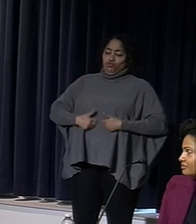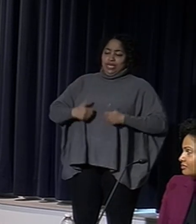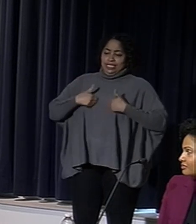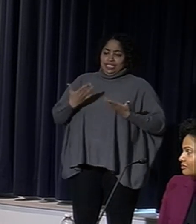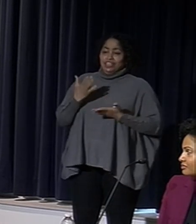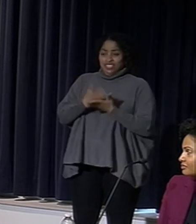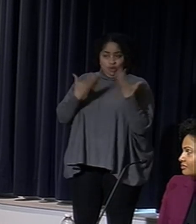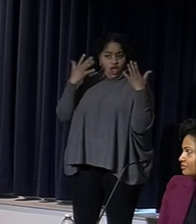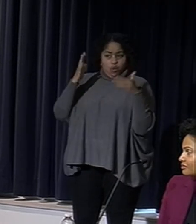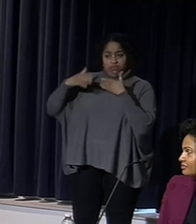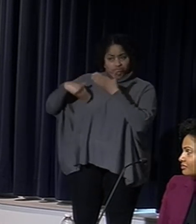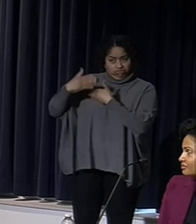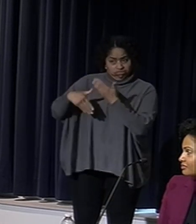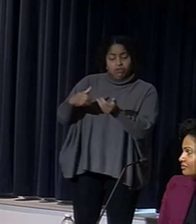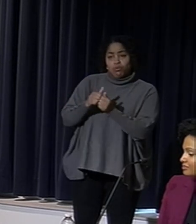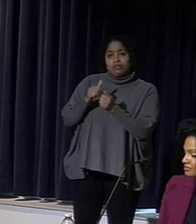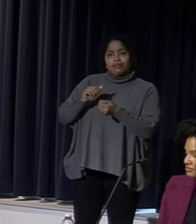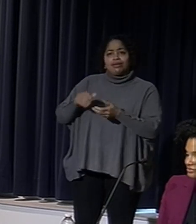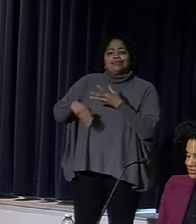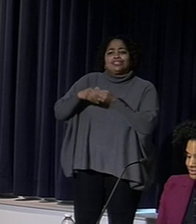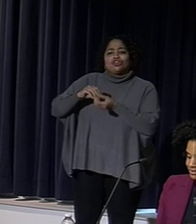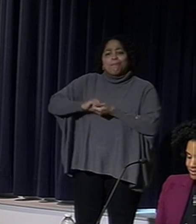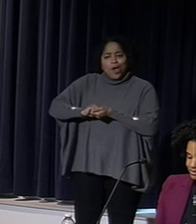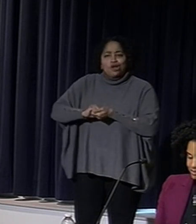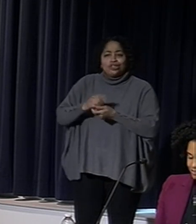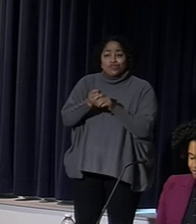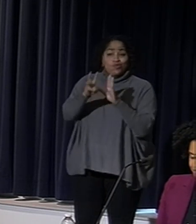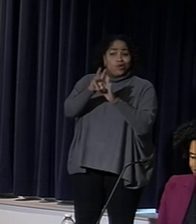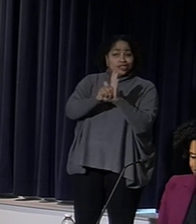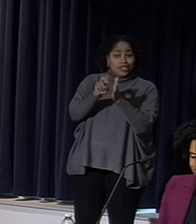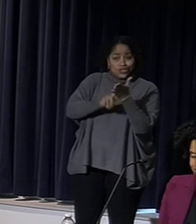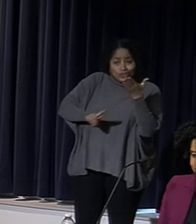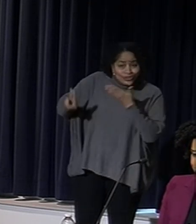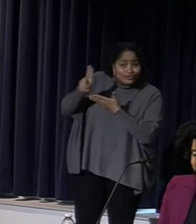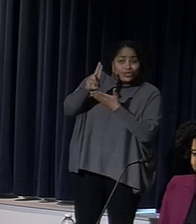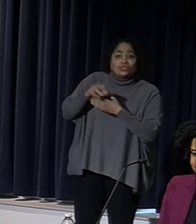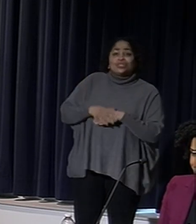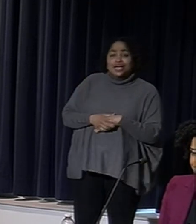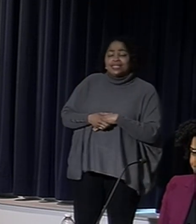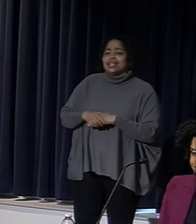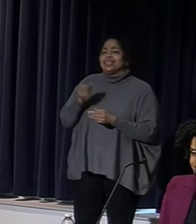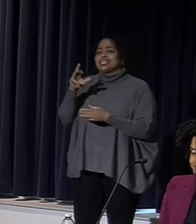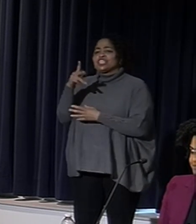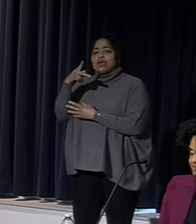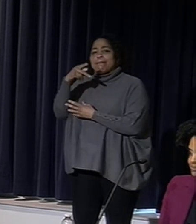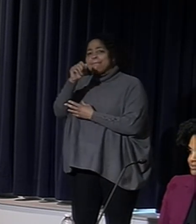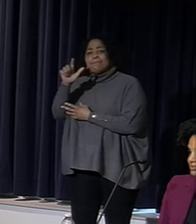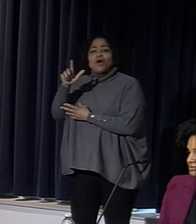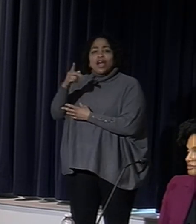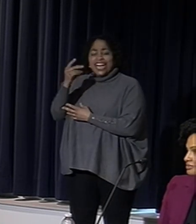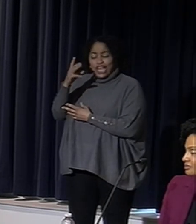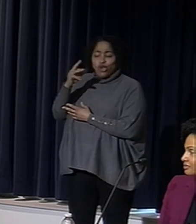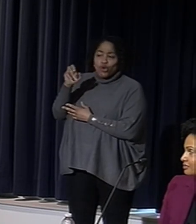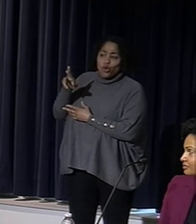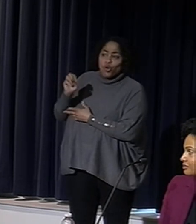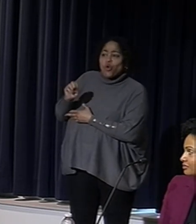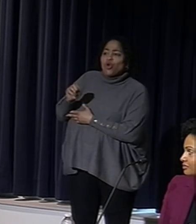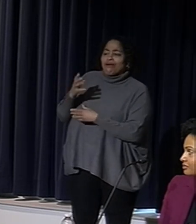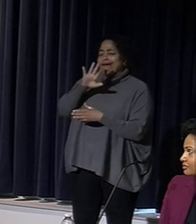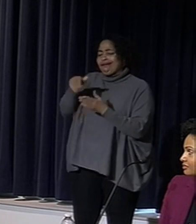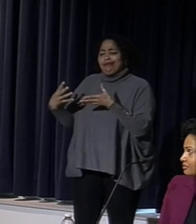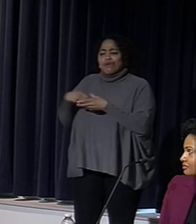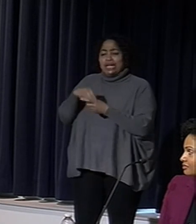already, and with additional partners as well from Wayne State University. Dr. Tina Chopra and Dr. Paul Kilgore over at Wayne State have been a part of this.